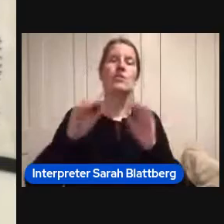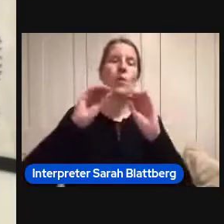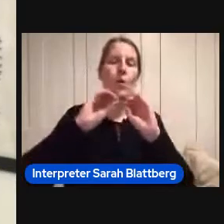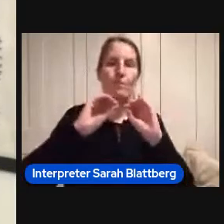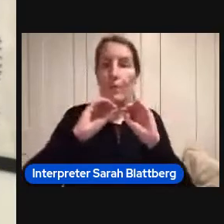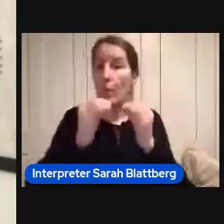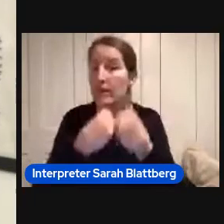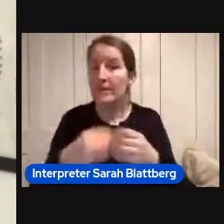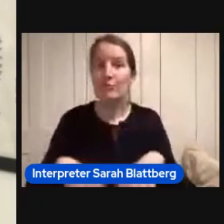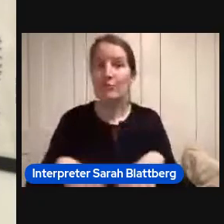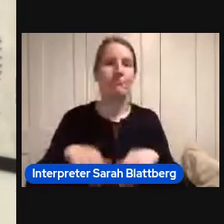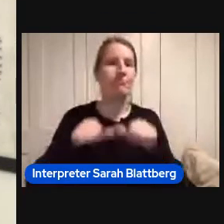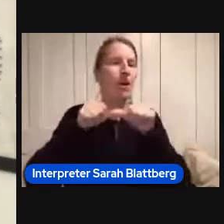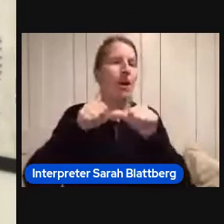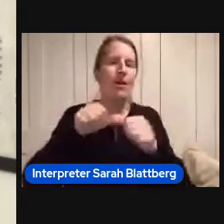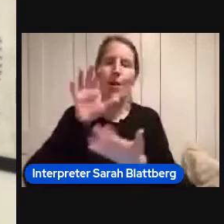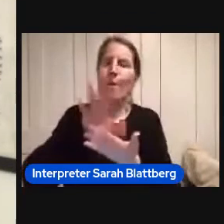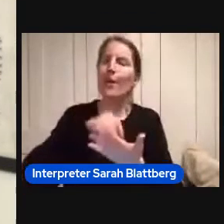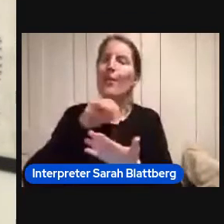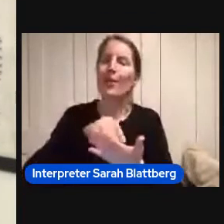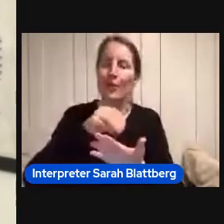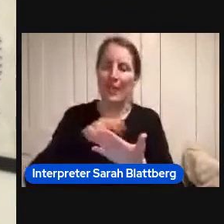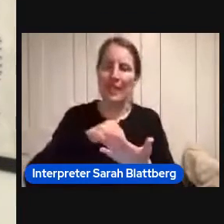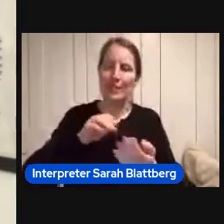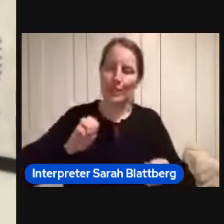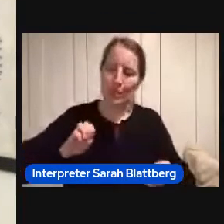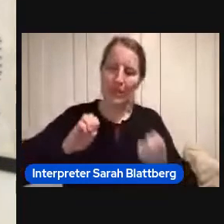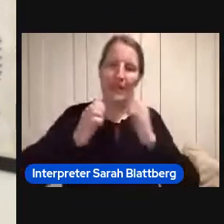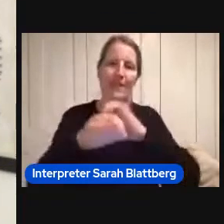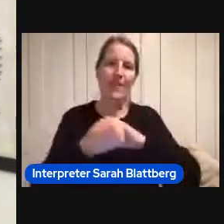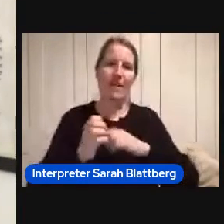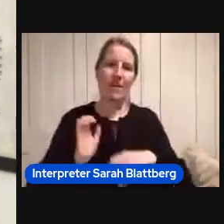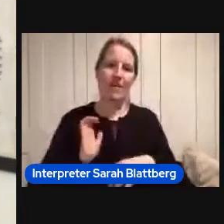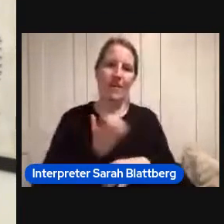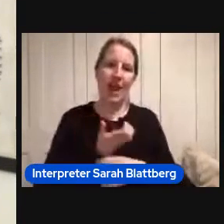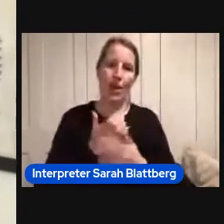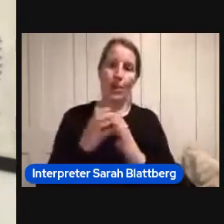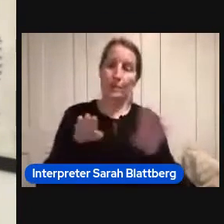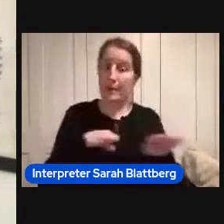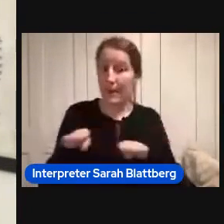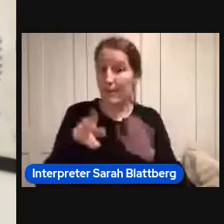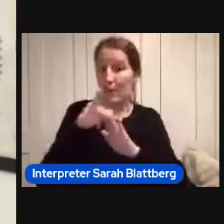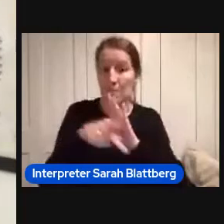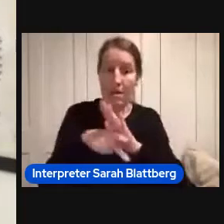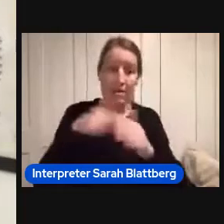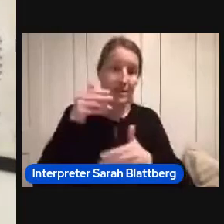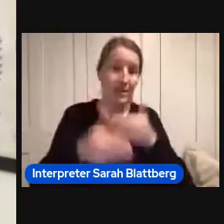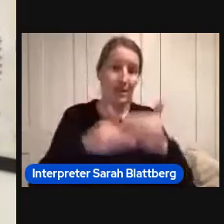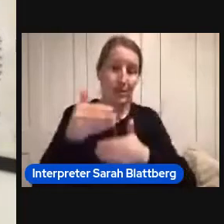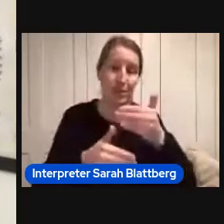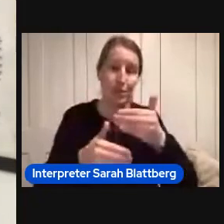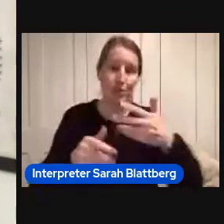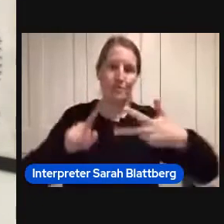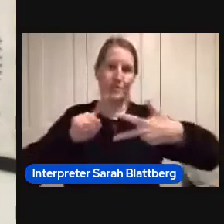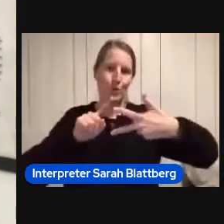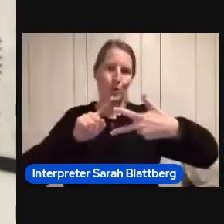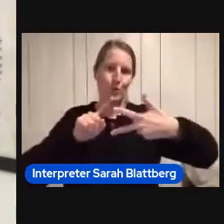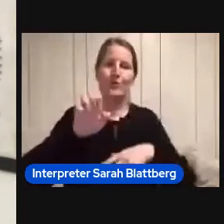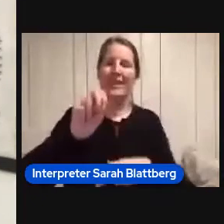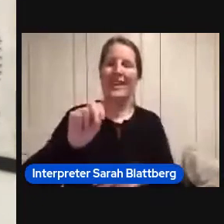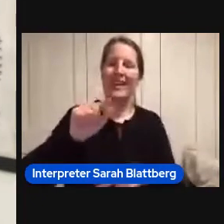in ongoing learning to best evolve our own behaviors, our policies, and procedures. 2 is